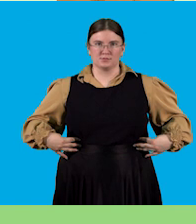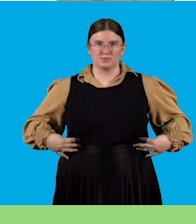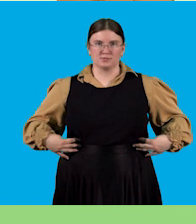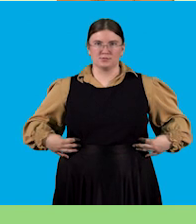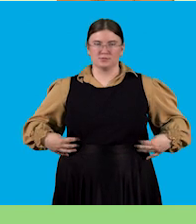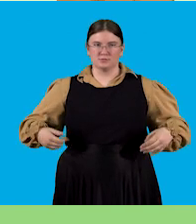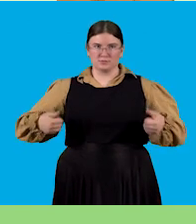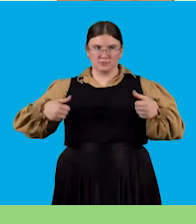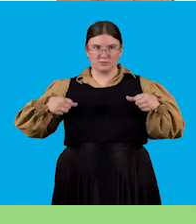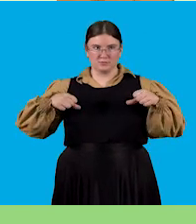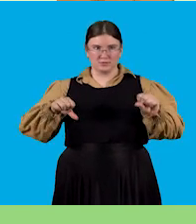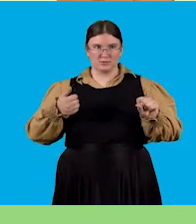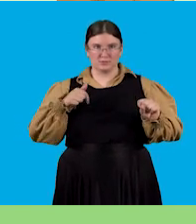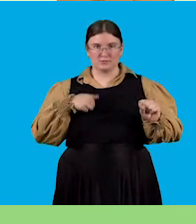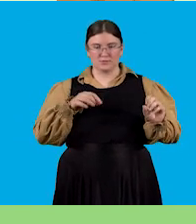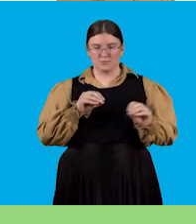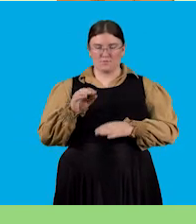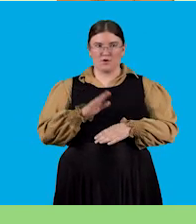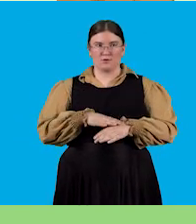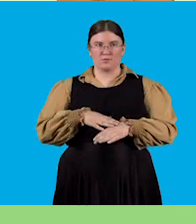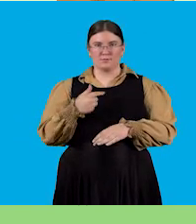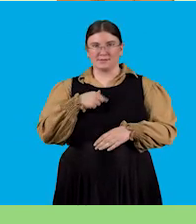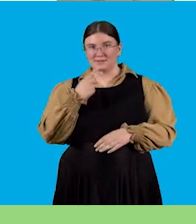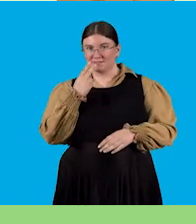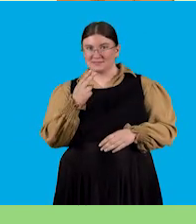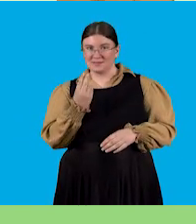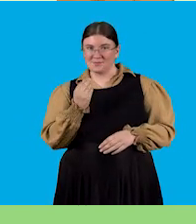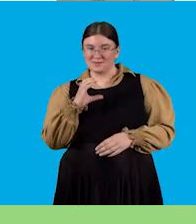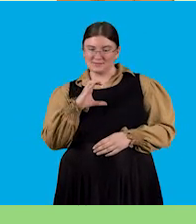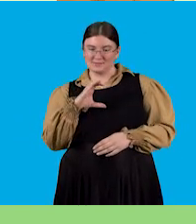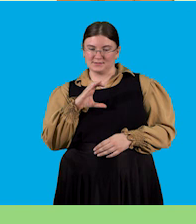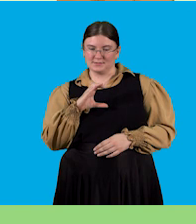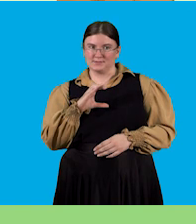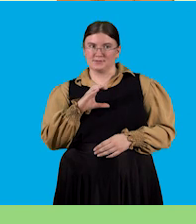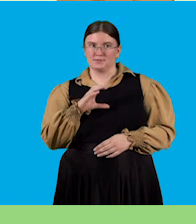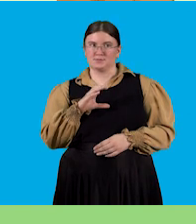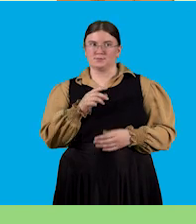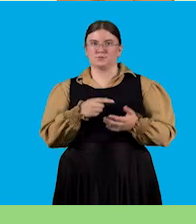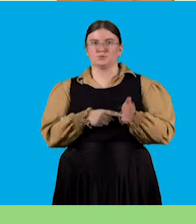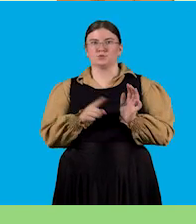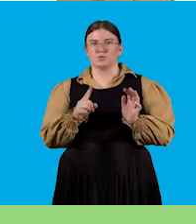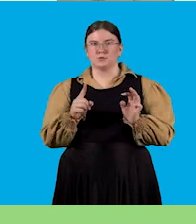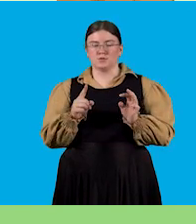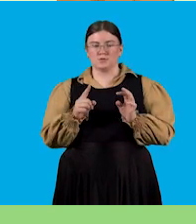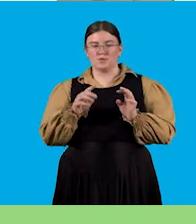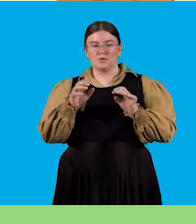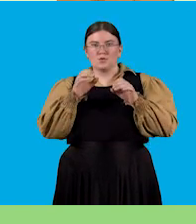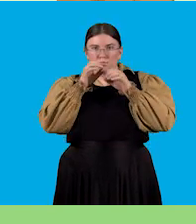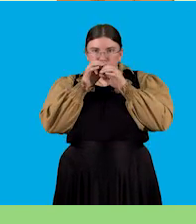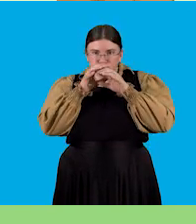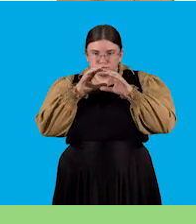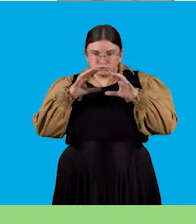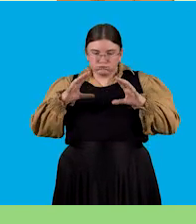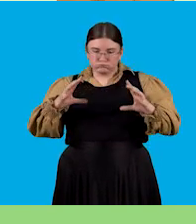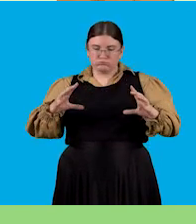Okay, we then move on to C. We see that C is pointing at a balloon-like